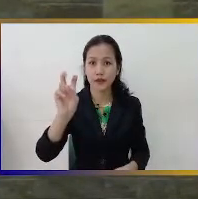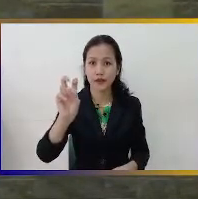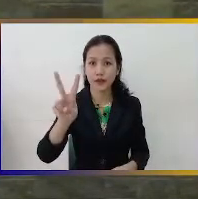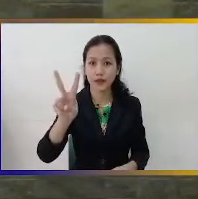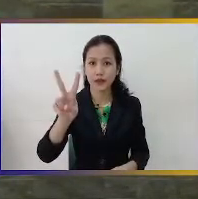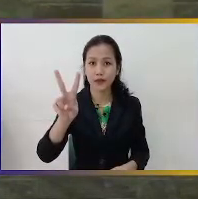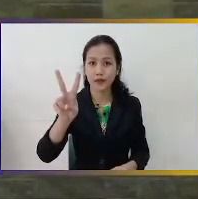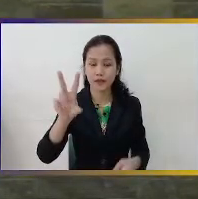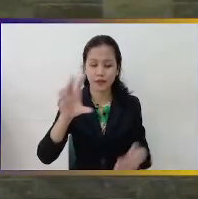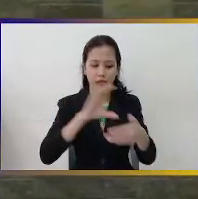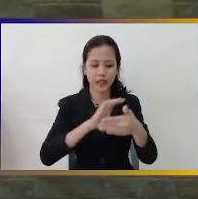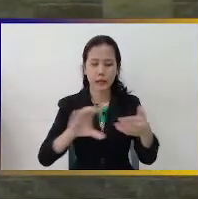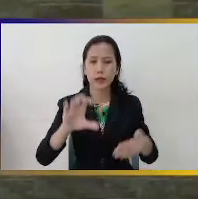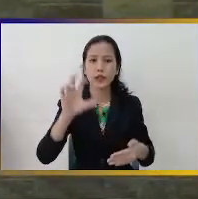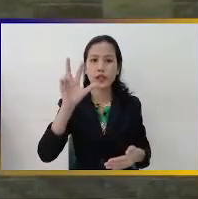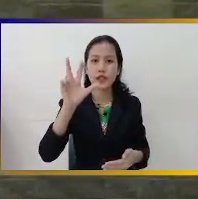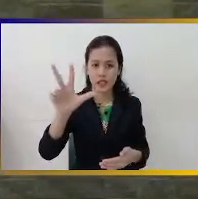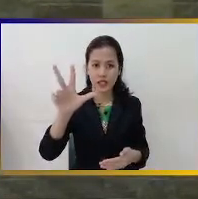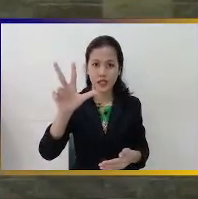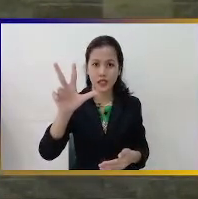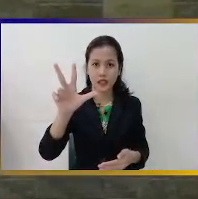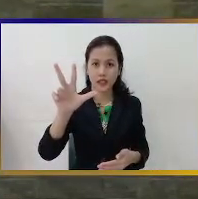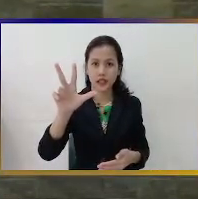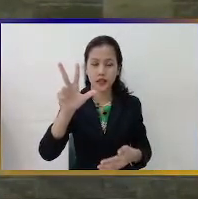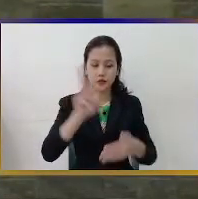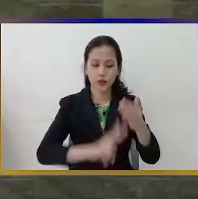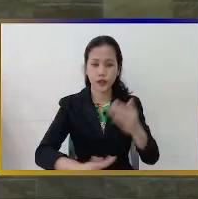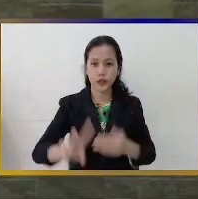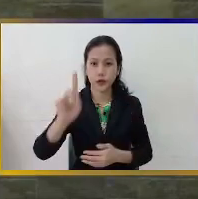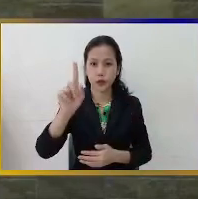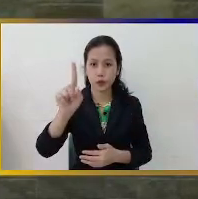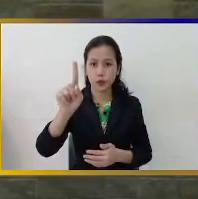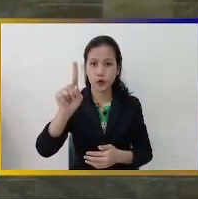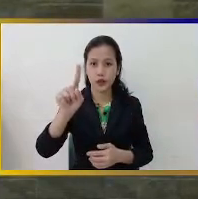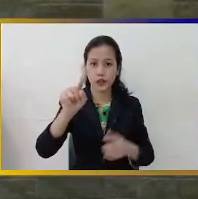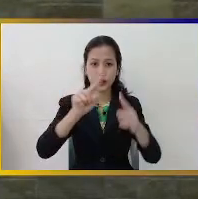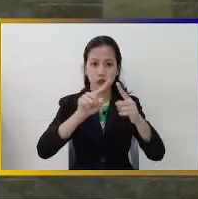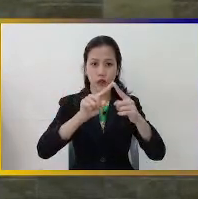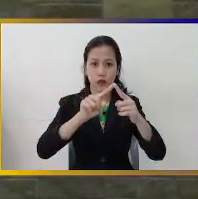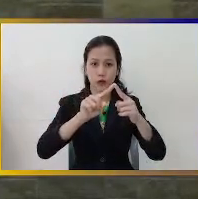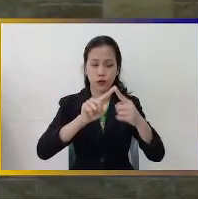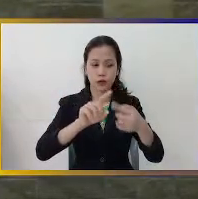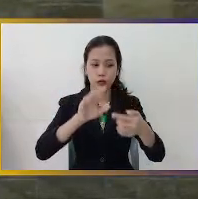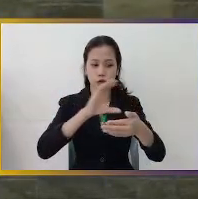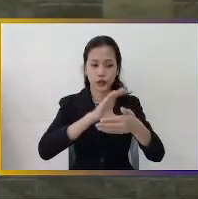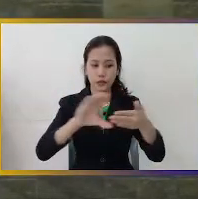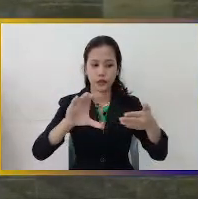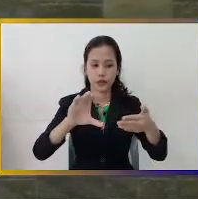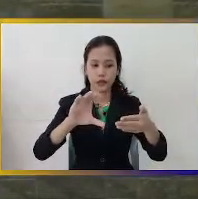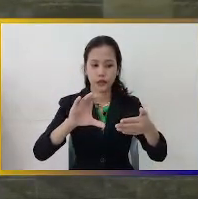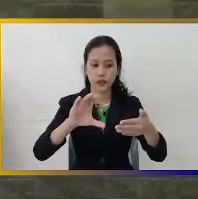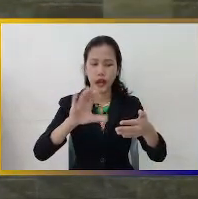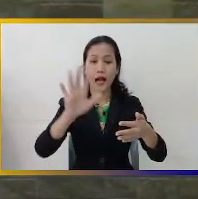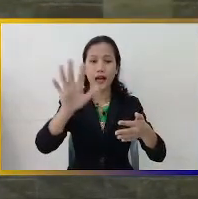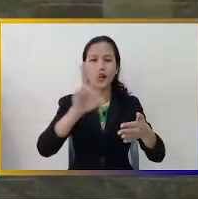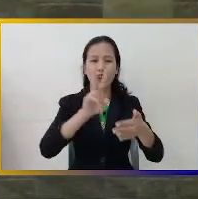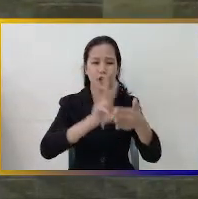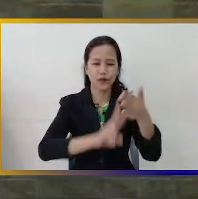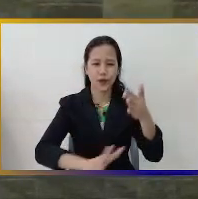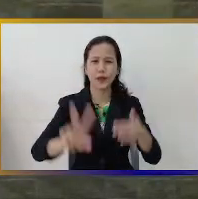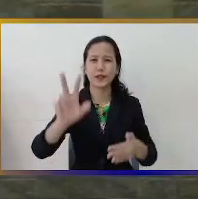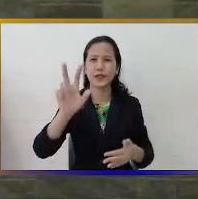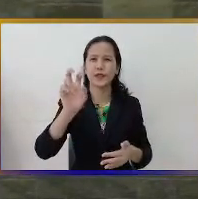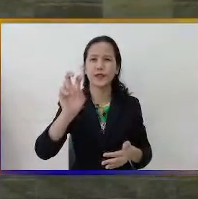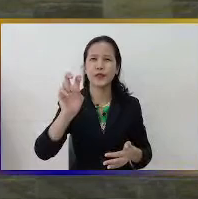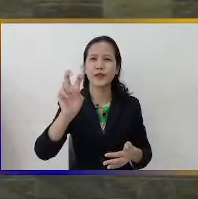from chapter number 3, verse number 1, down to verse number 12. Kaya nga in verse number 1 of chapter